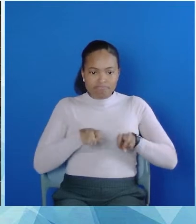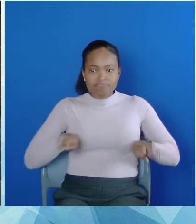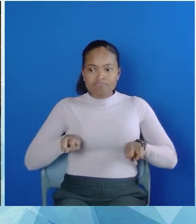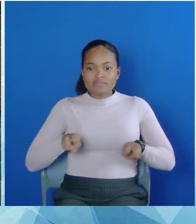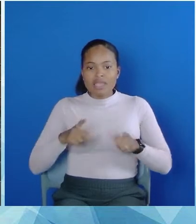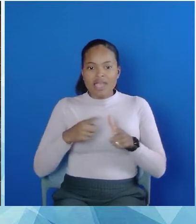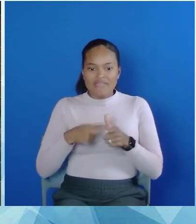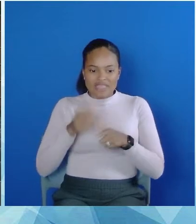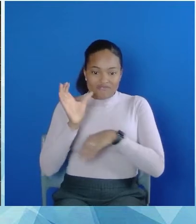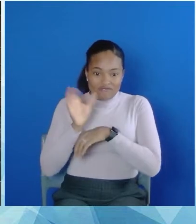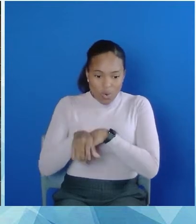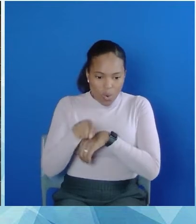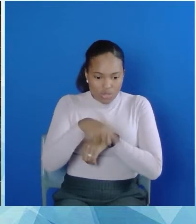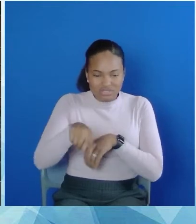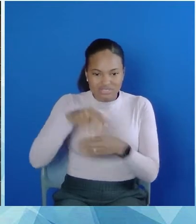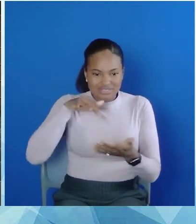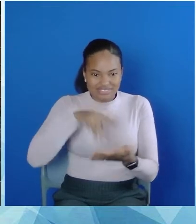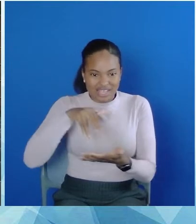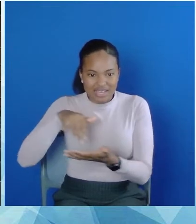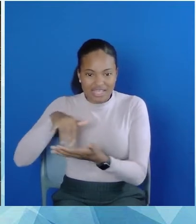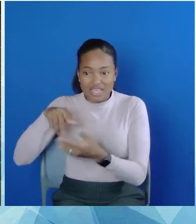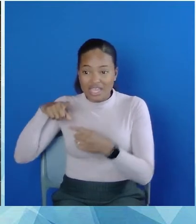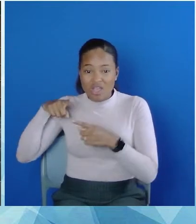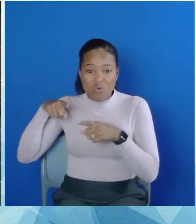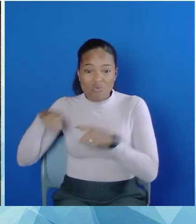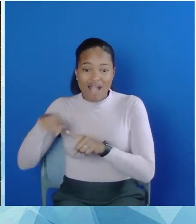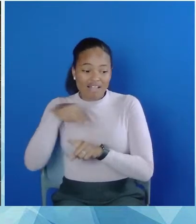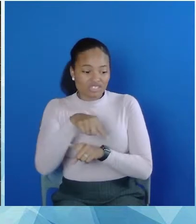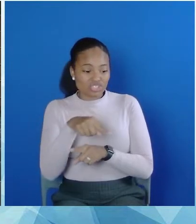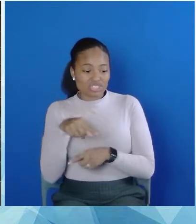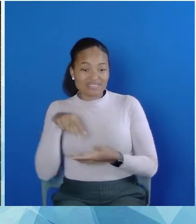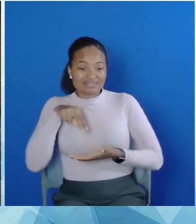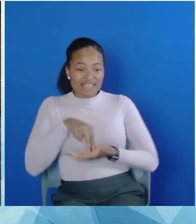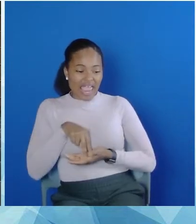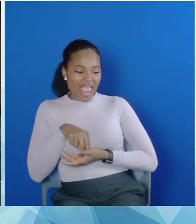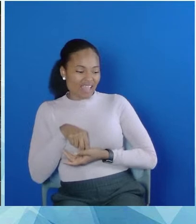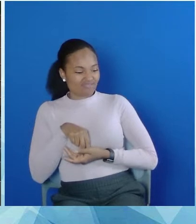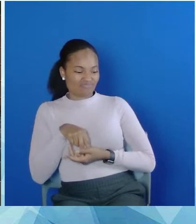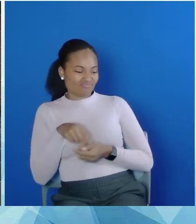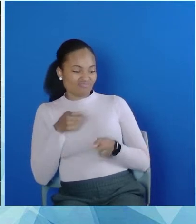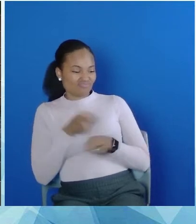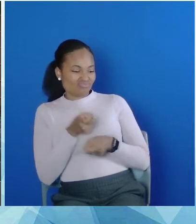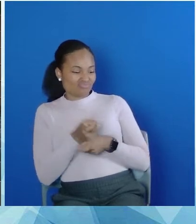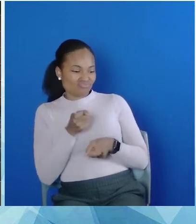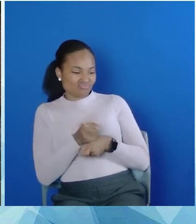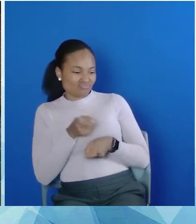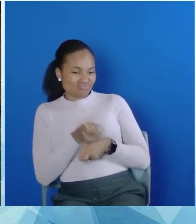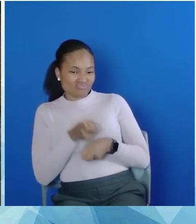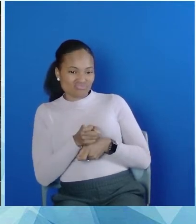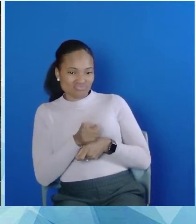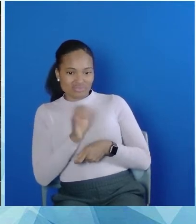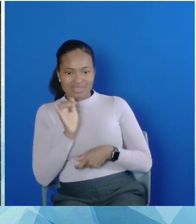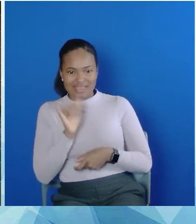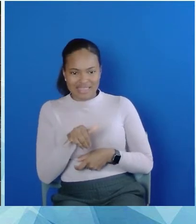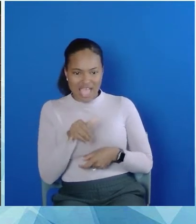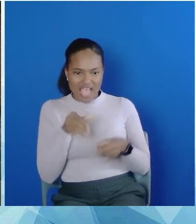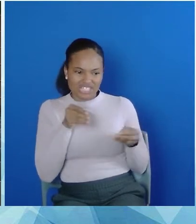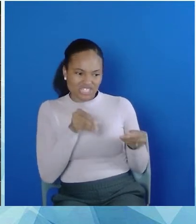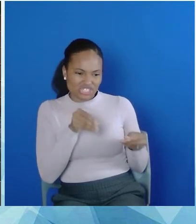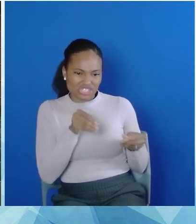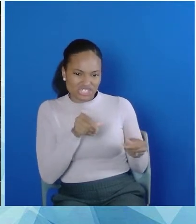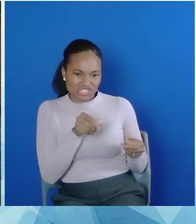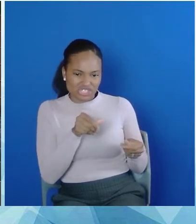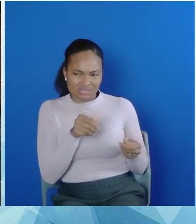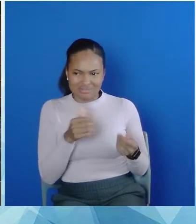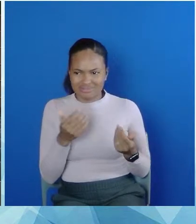on the sidelines. And to see that this is still going on today, it's time to stop. This